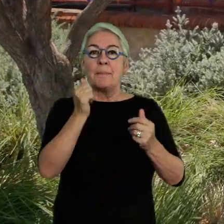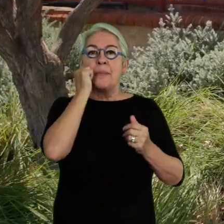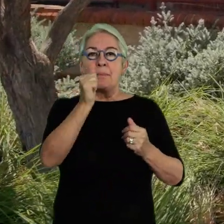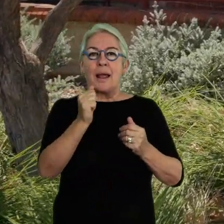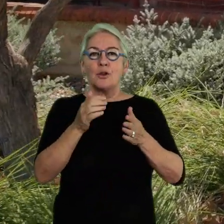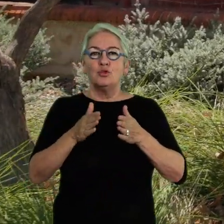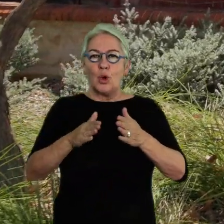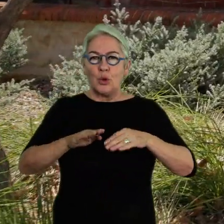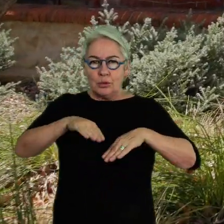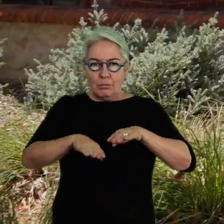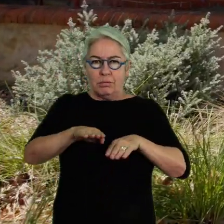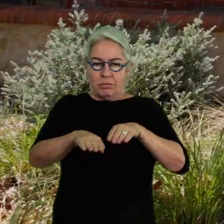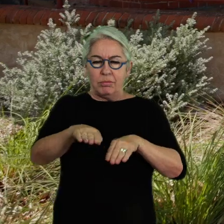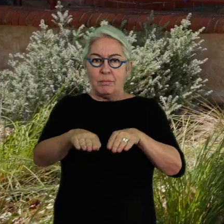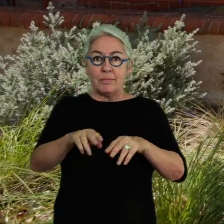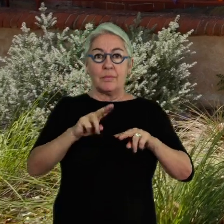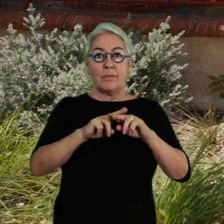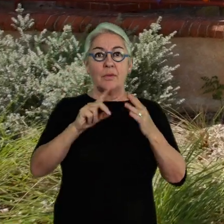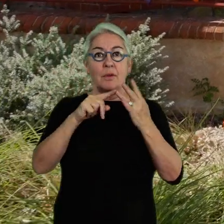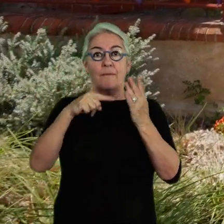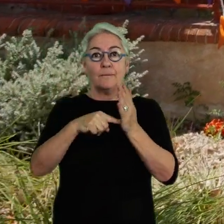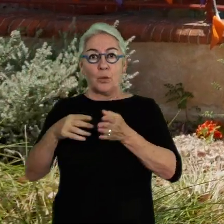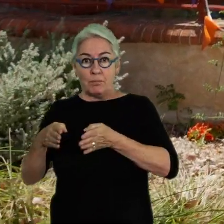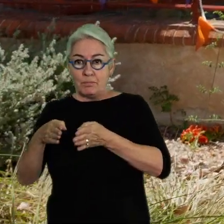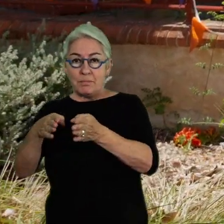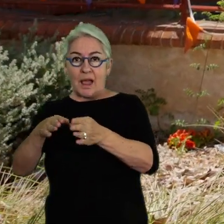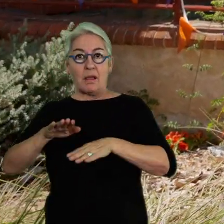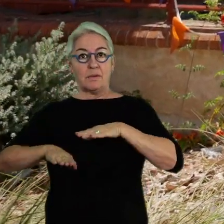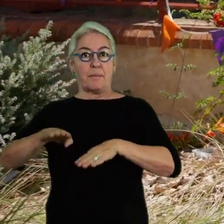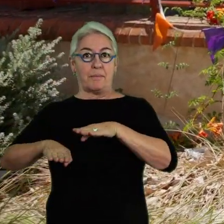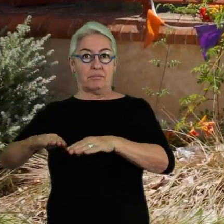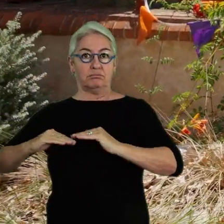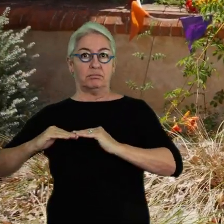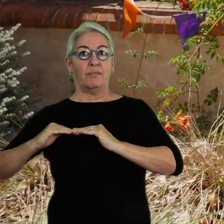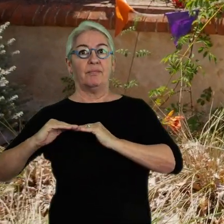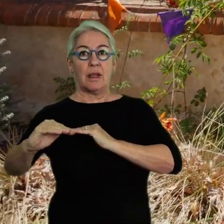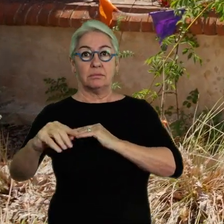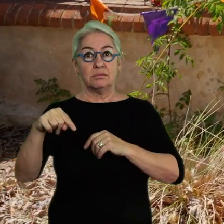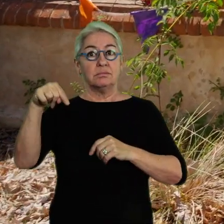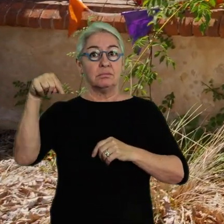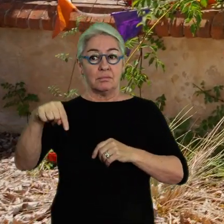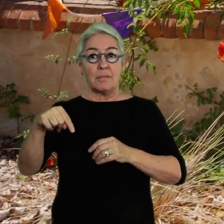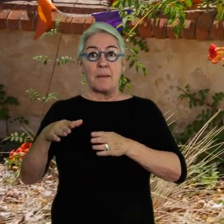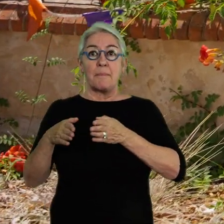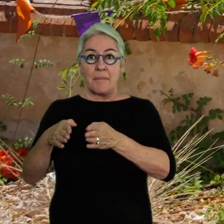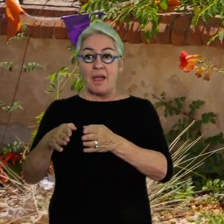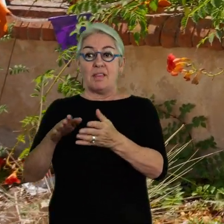asphalt. Footpath is paved and reasonably flat. The path leads to the front door, which has 3 steps up.